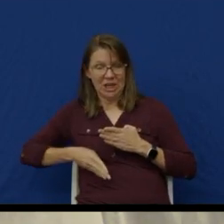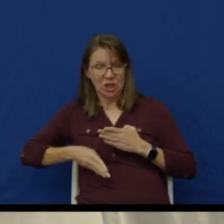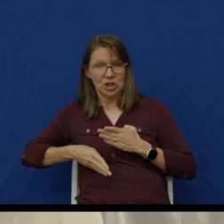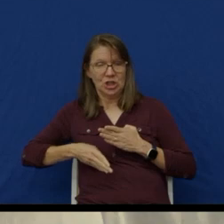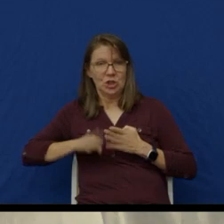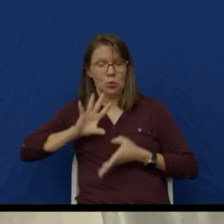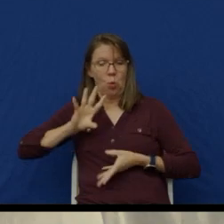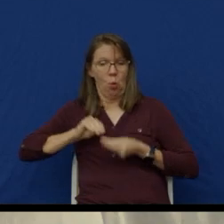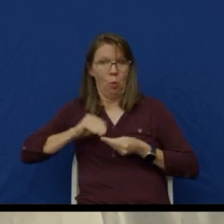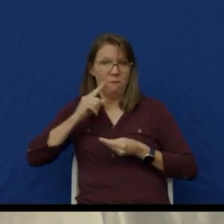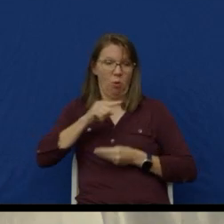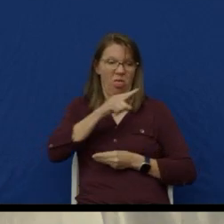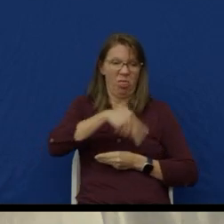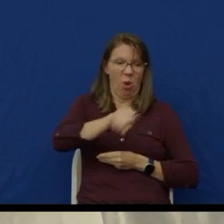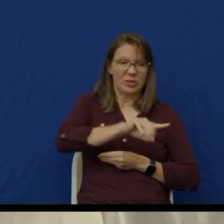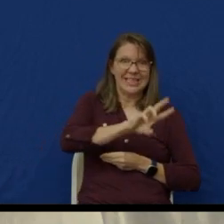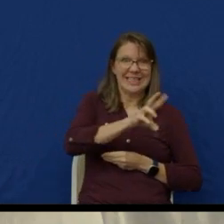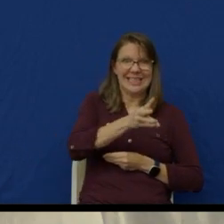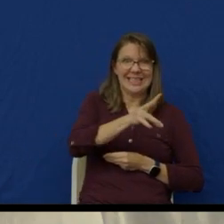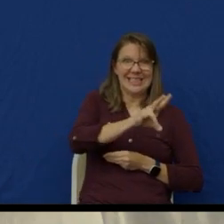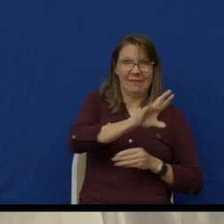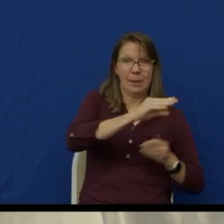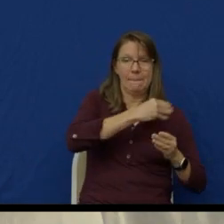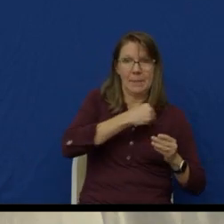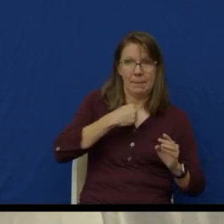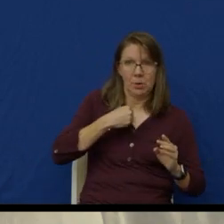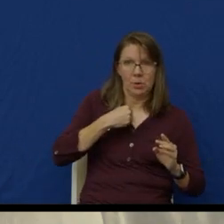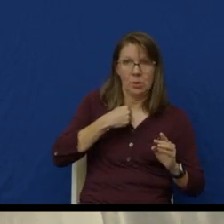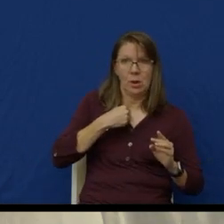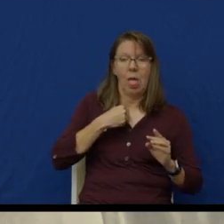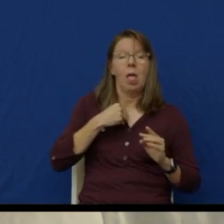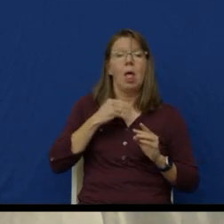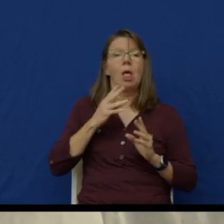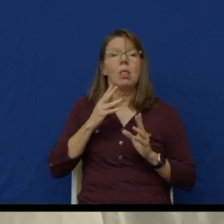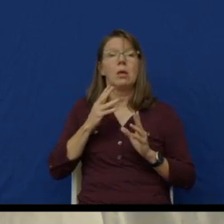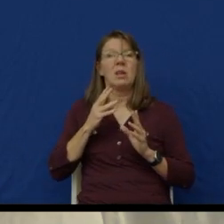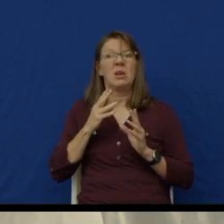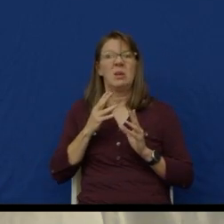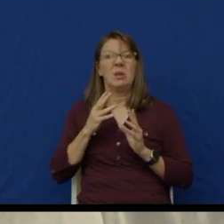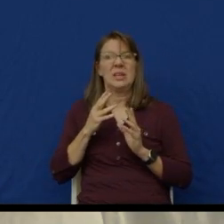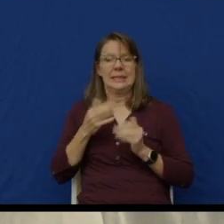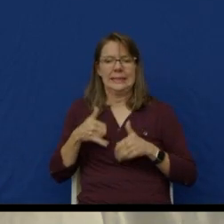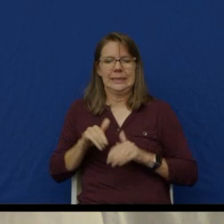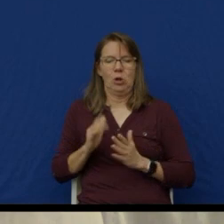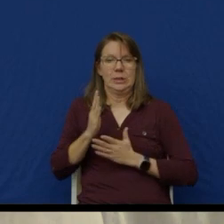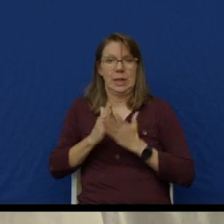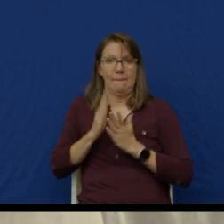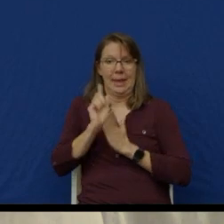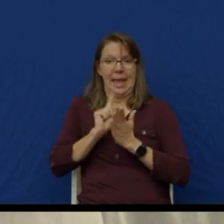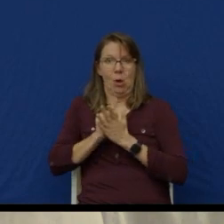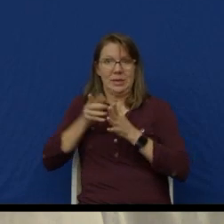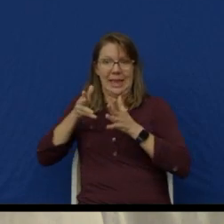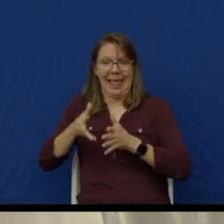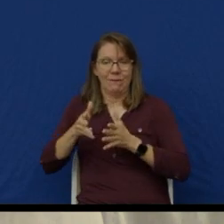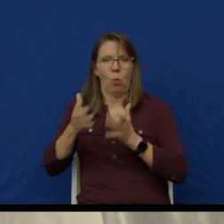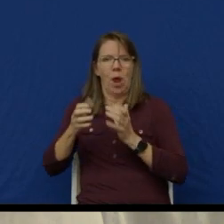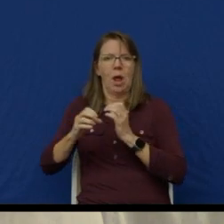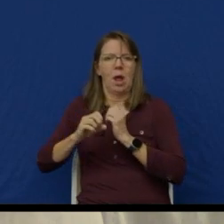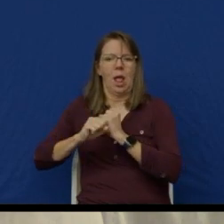members. The additional hours that we are seeking to have an exception and an extension